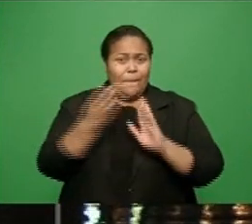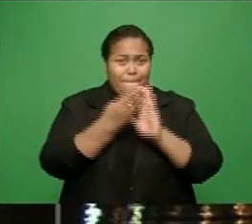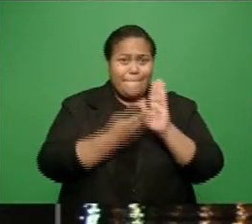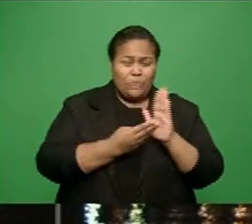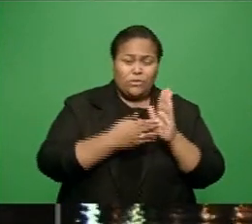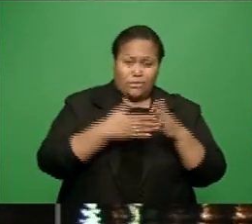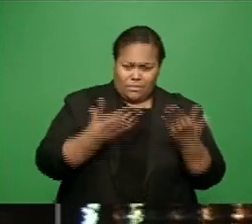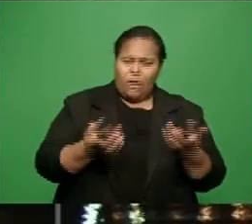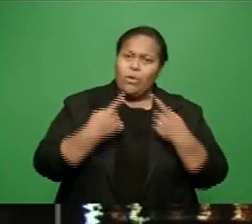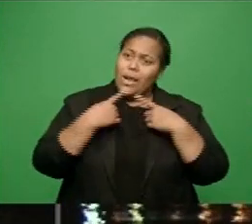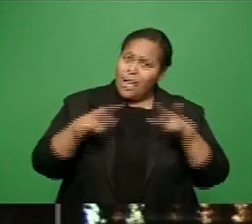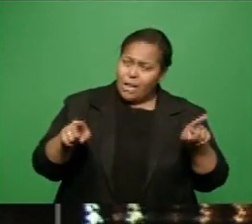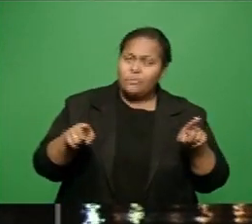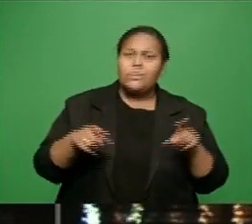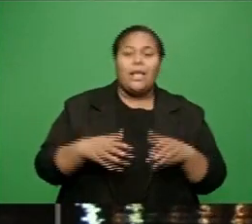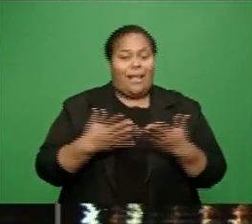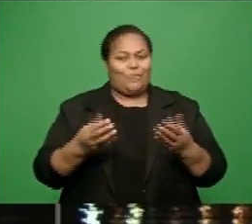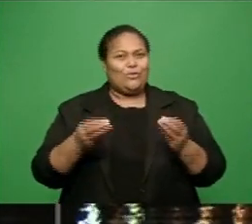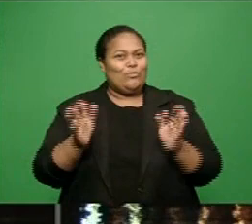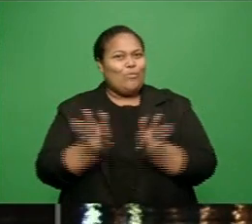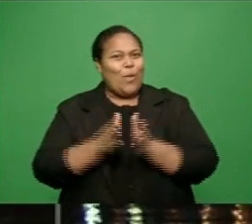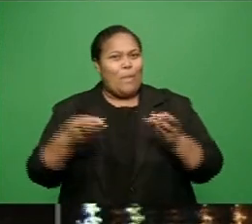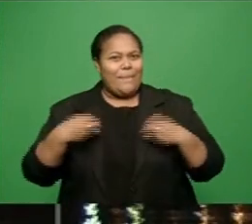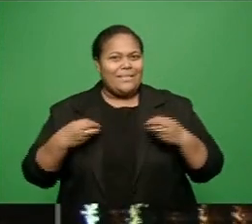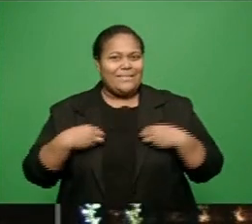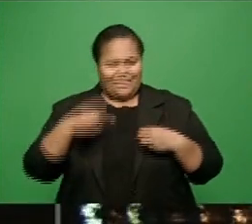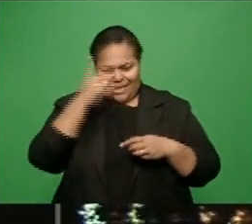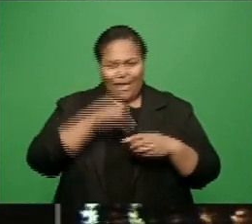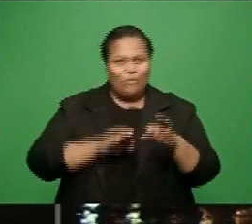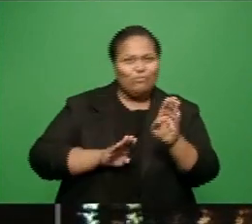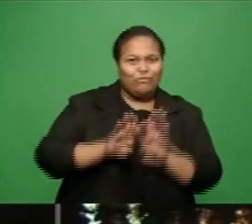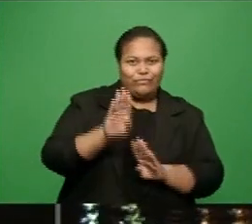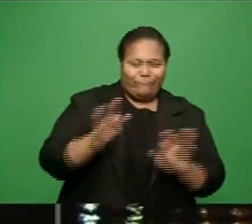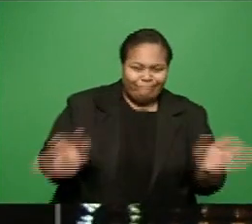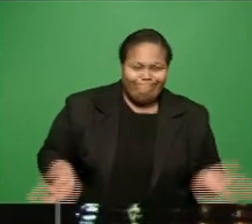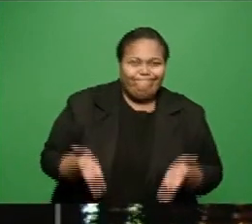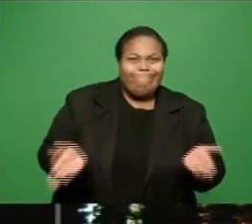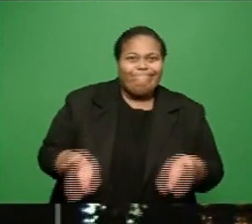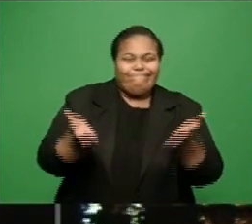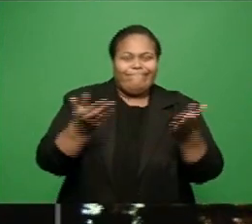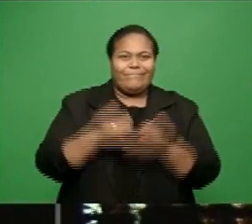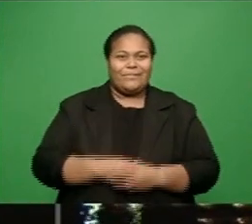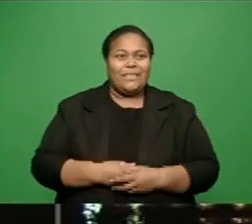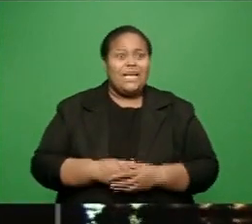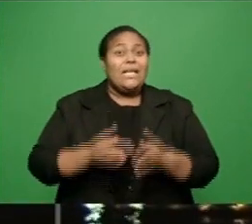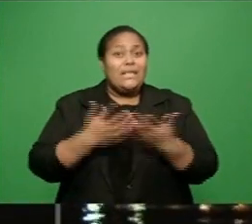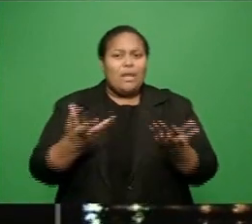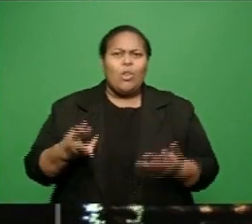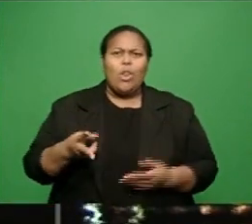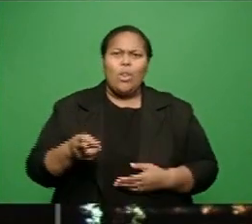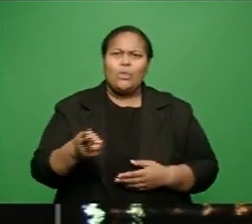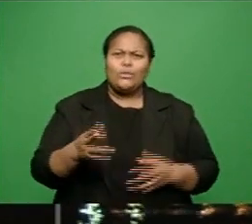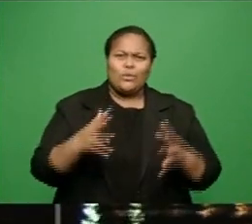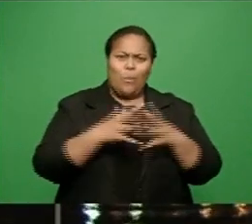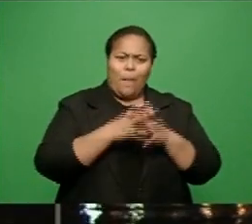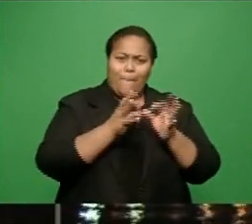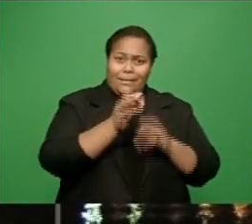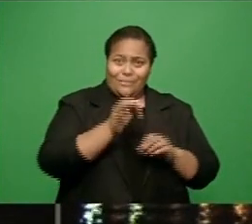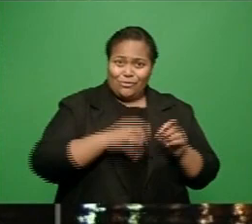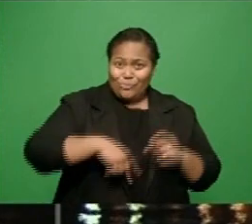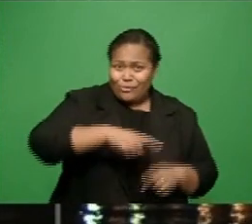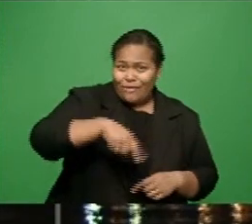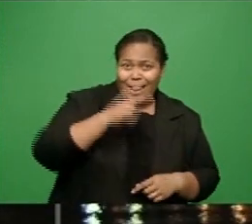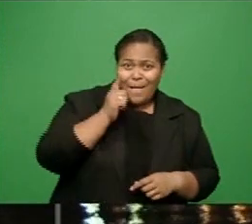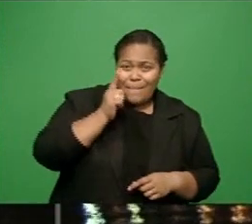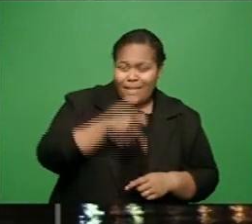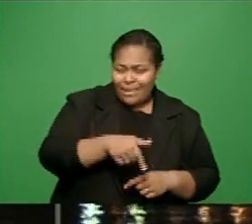for small businesses. Marking the second anniversary of the merge and its new site in Walubei, Suva, Bainimarama says in many